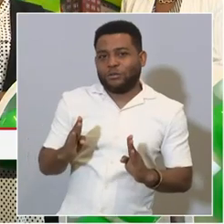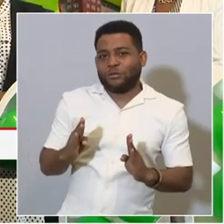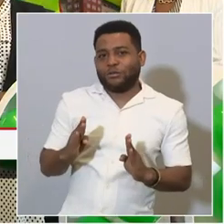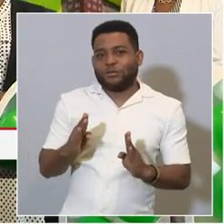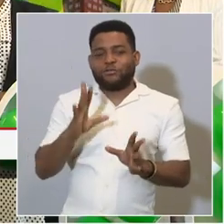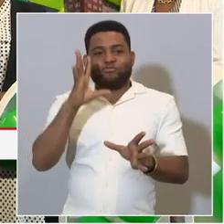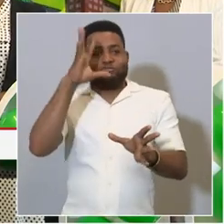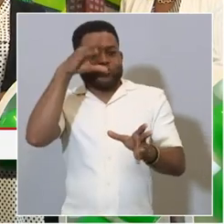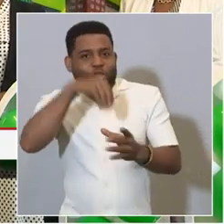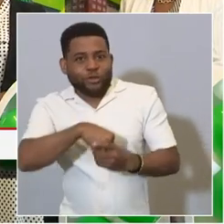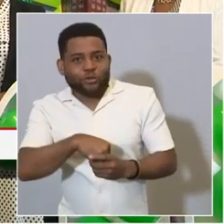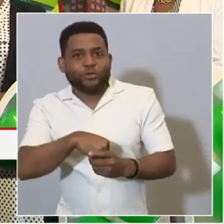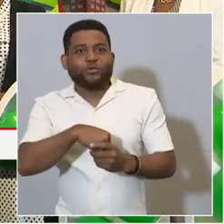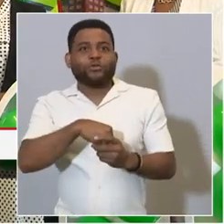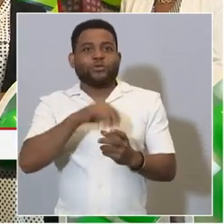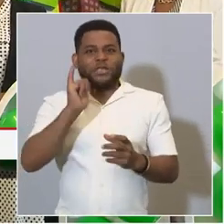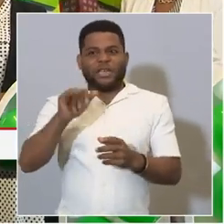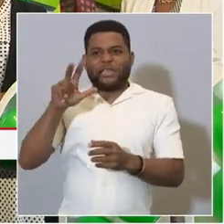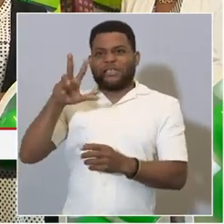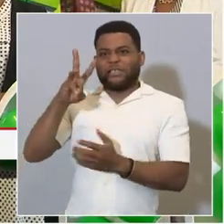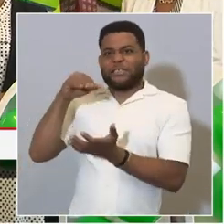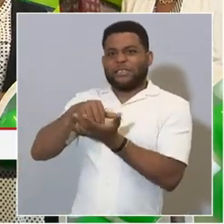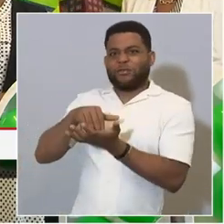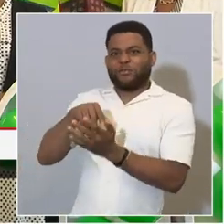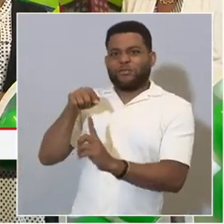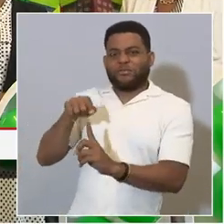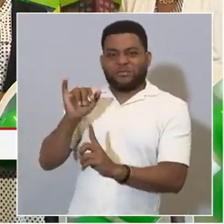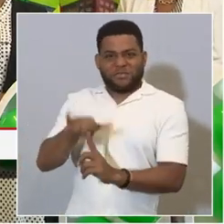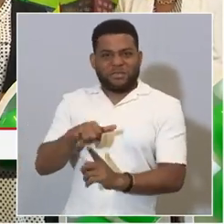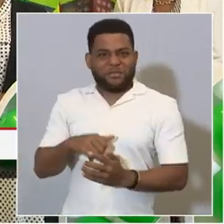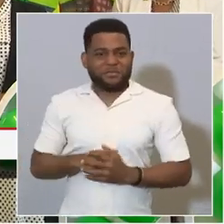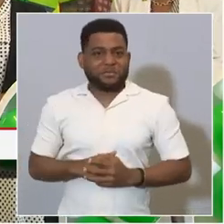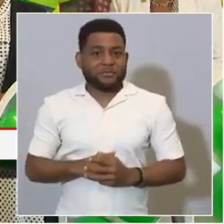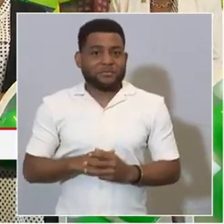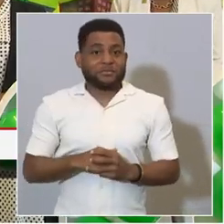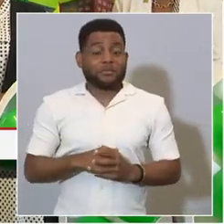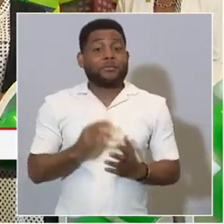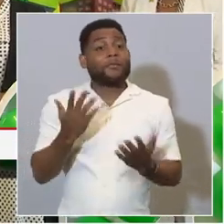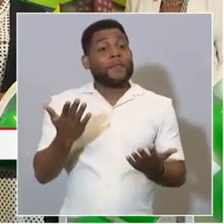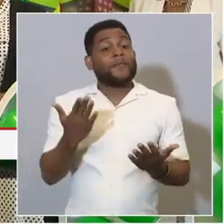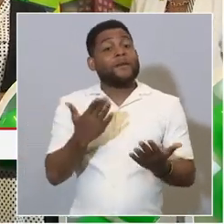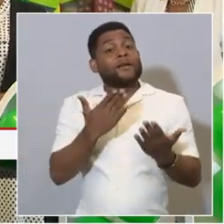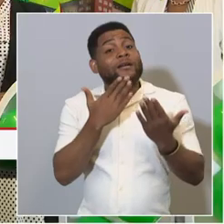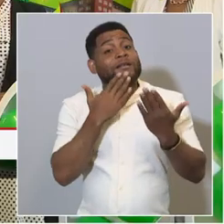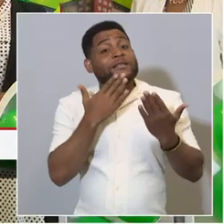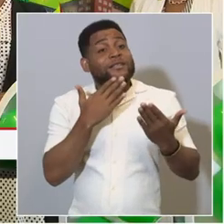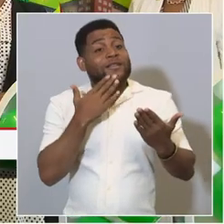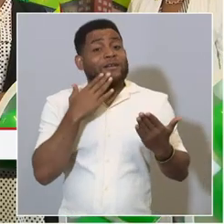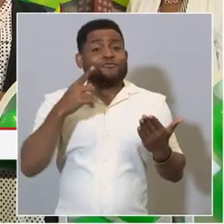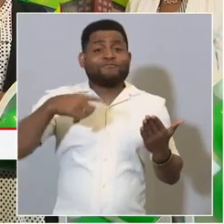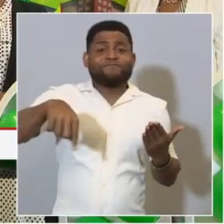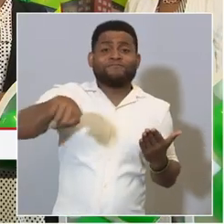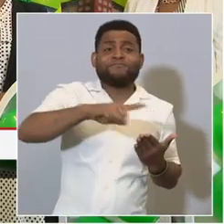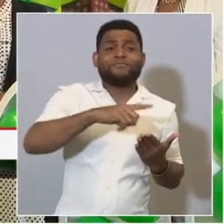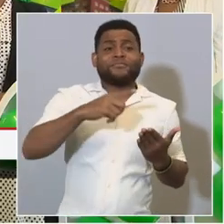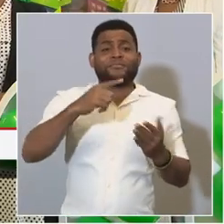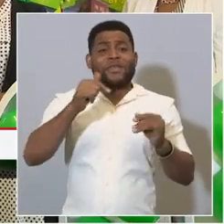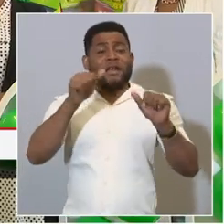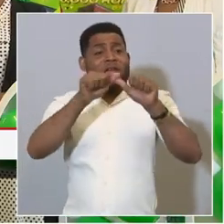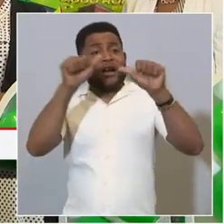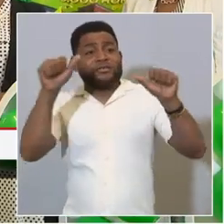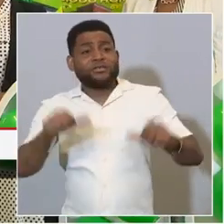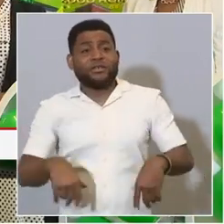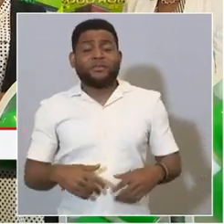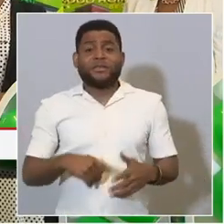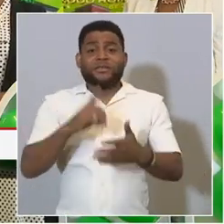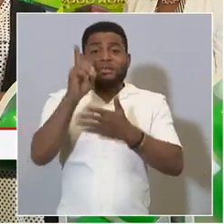by 2025. So I want to say thank you to everybody, to the architects, the engineers, the